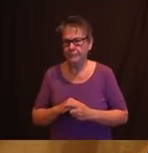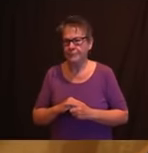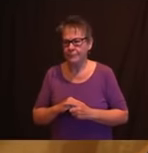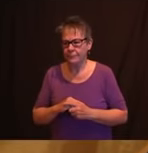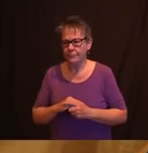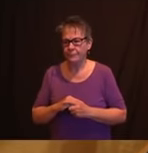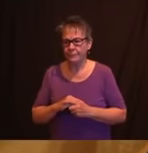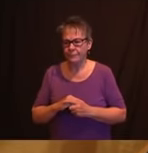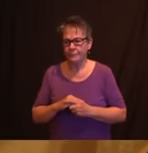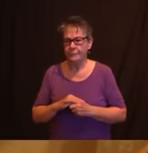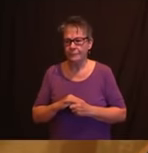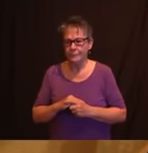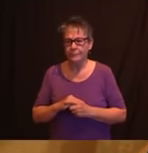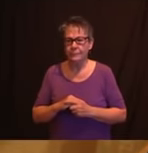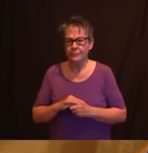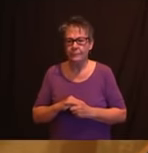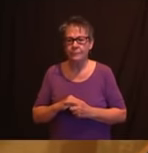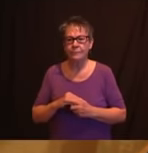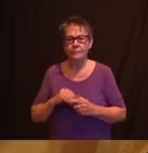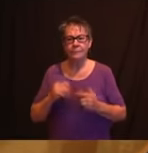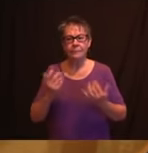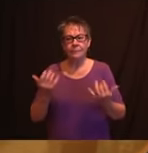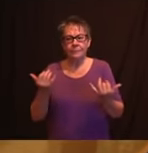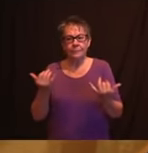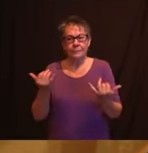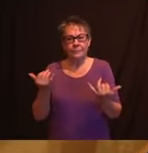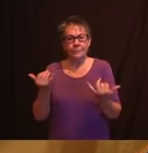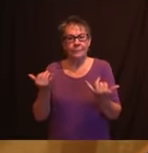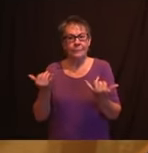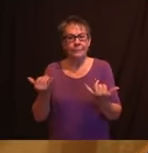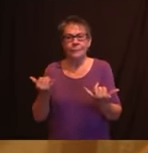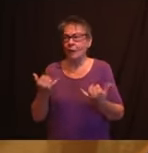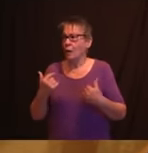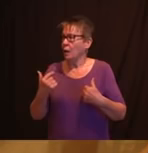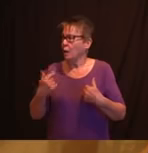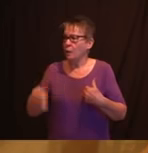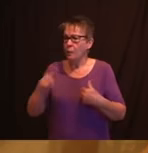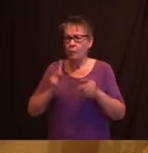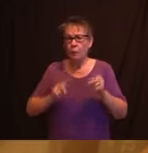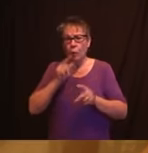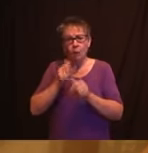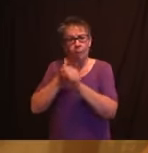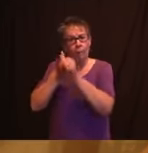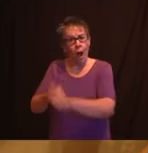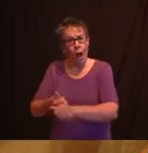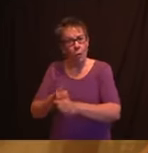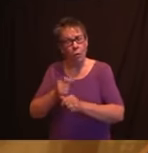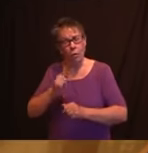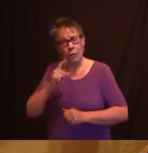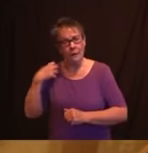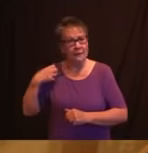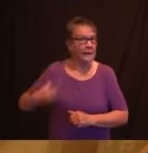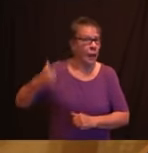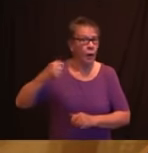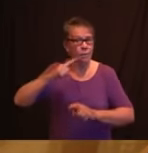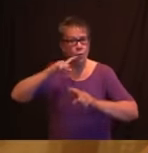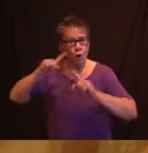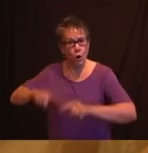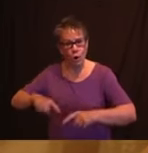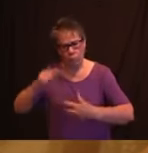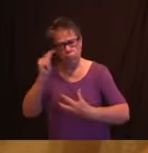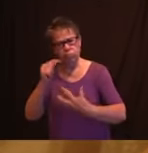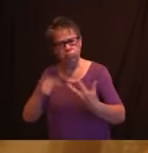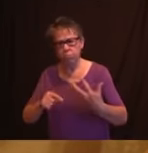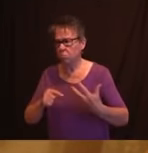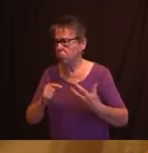I'm happy to report there were no EO violations issued last night. And to your point in your opening remarks, the